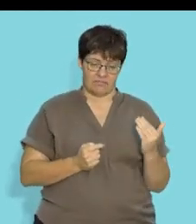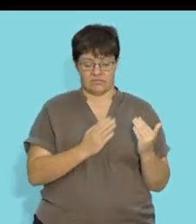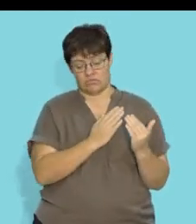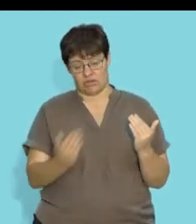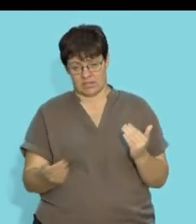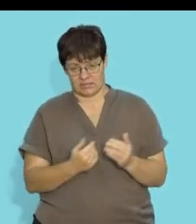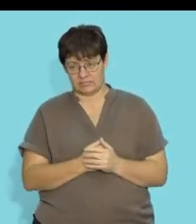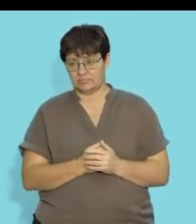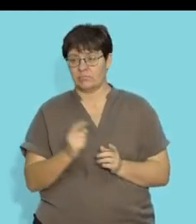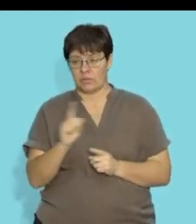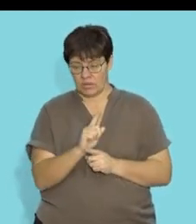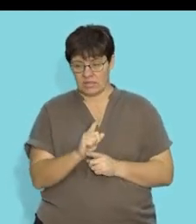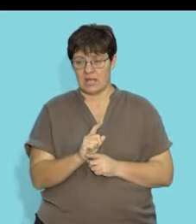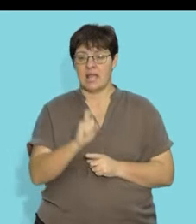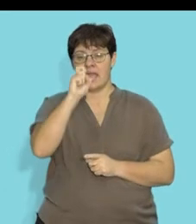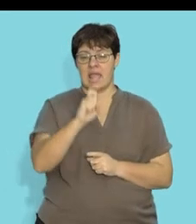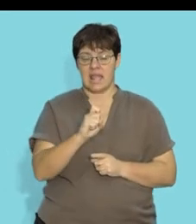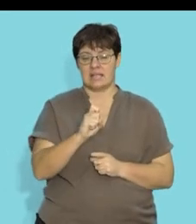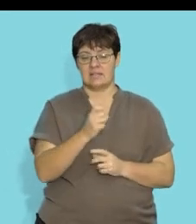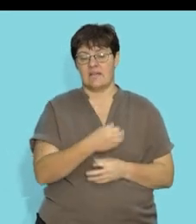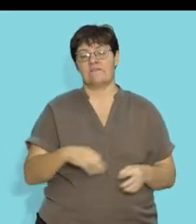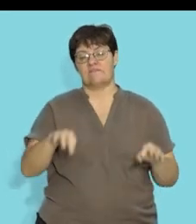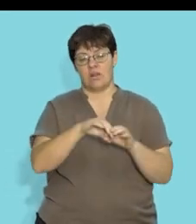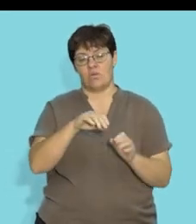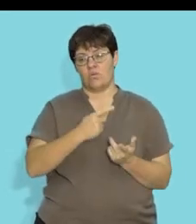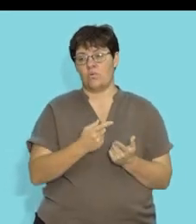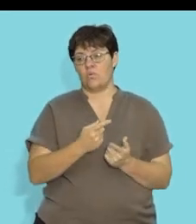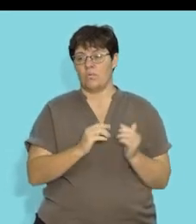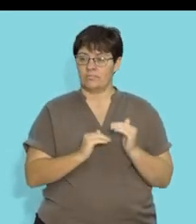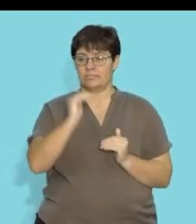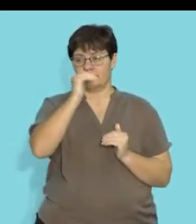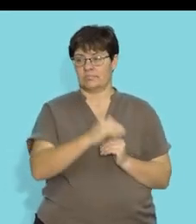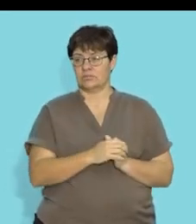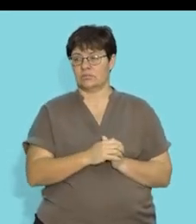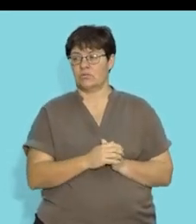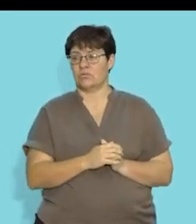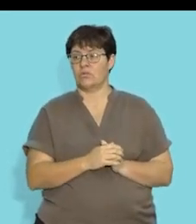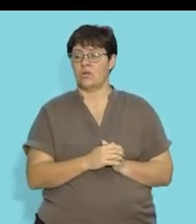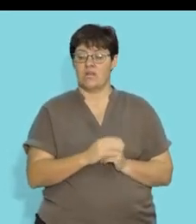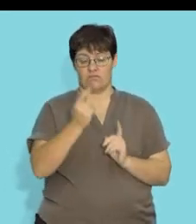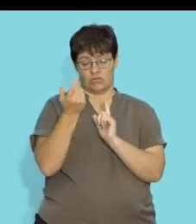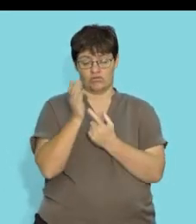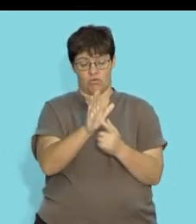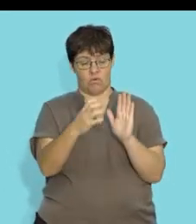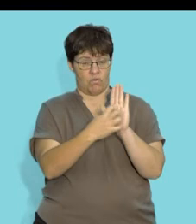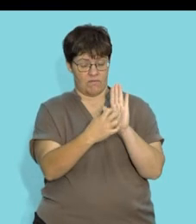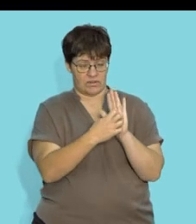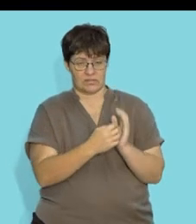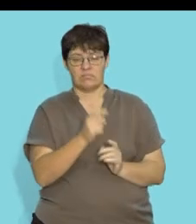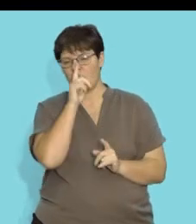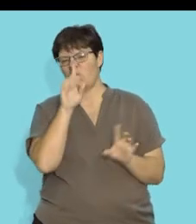from left to right. As what? As the x value is increasing. So